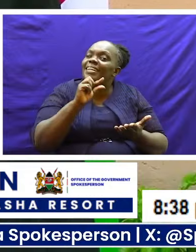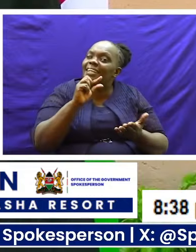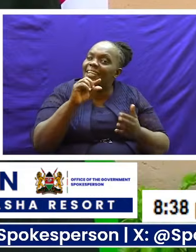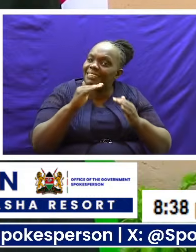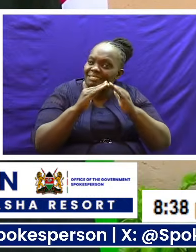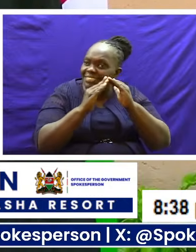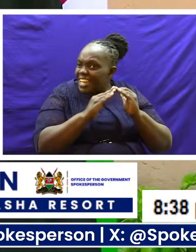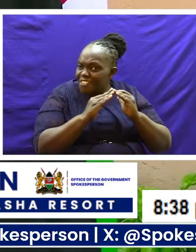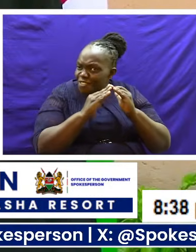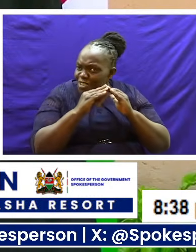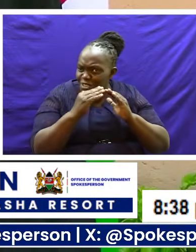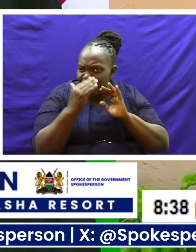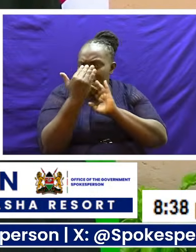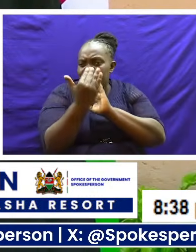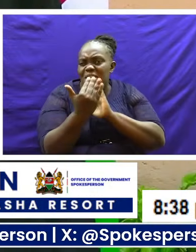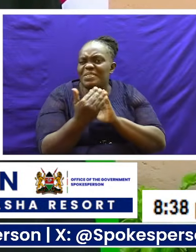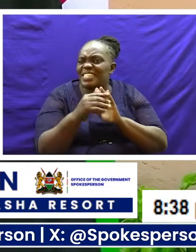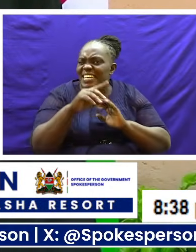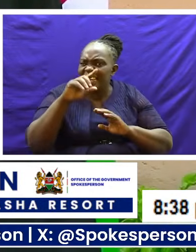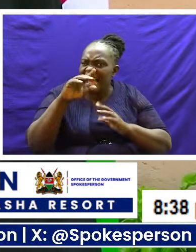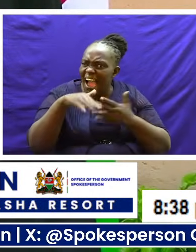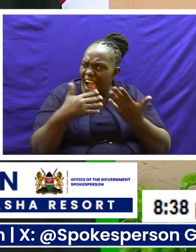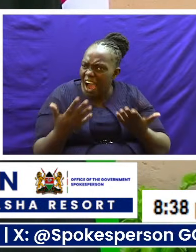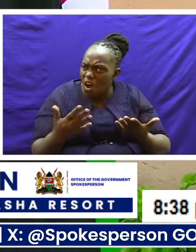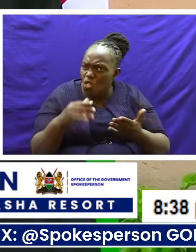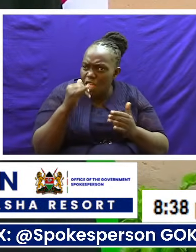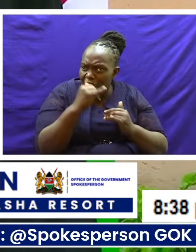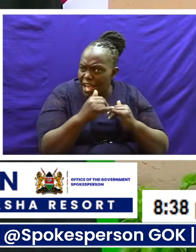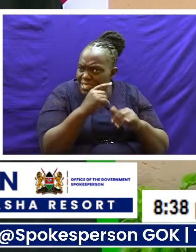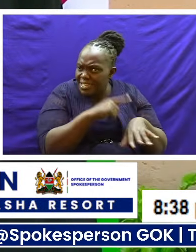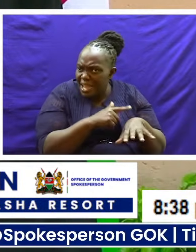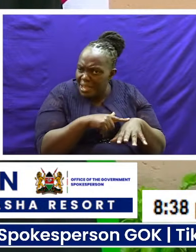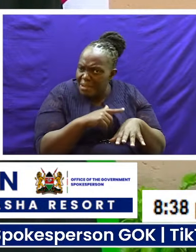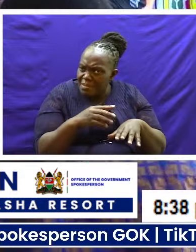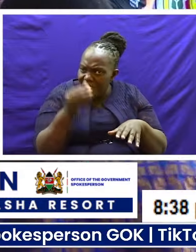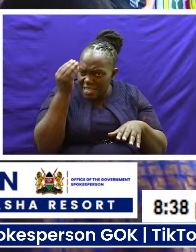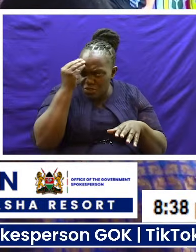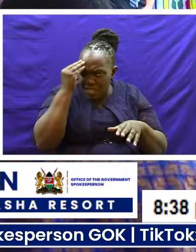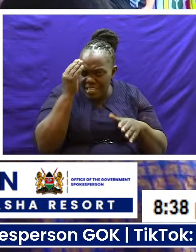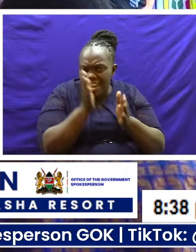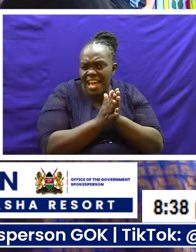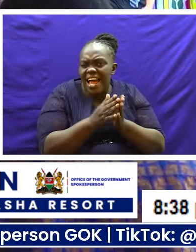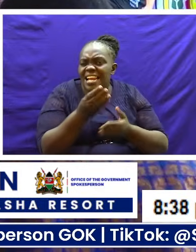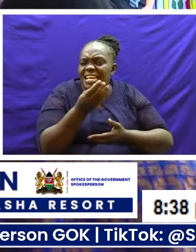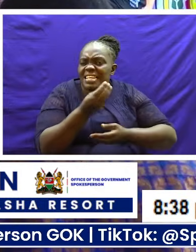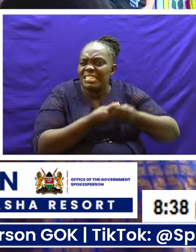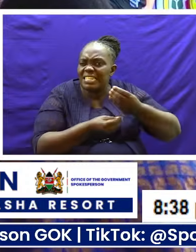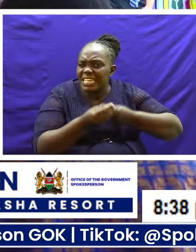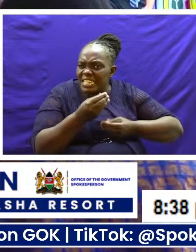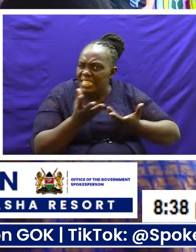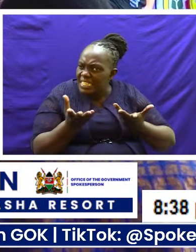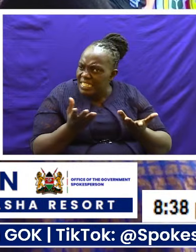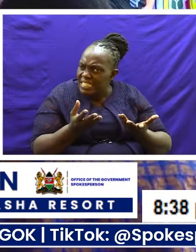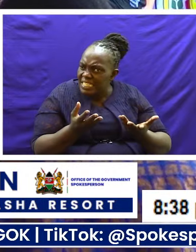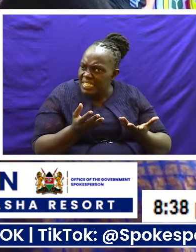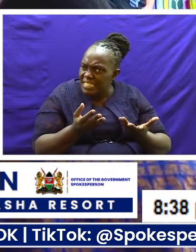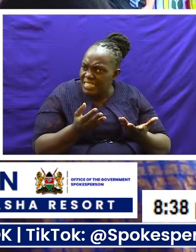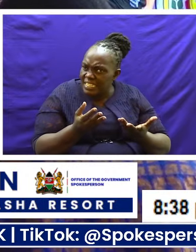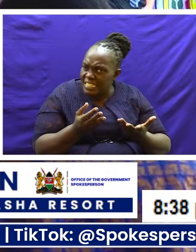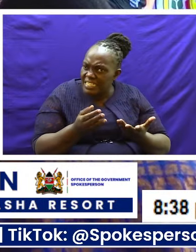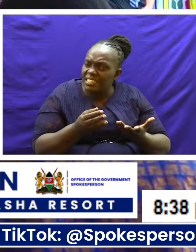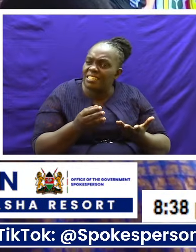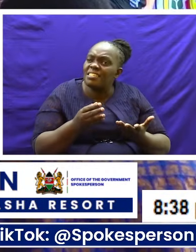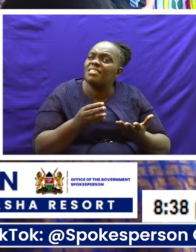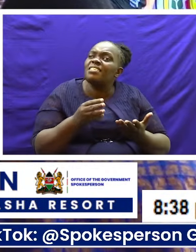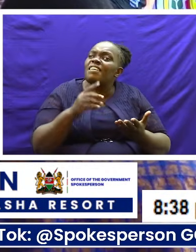the last one is what? Education and training. No. Content-based education.